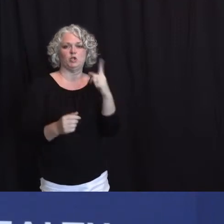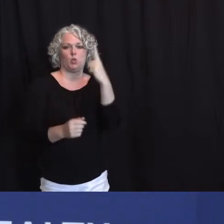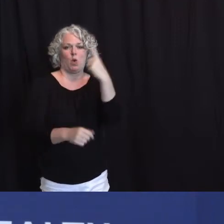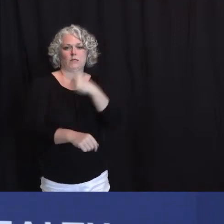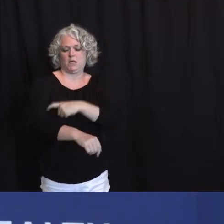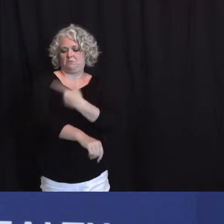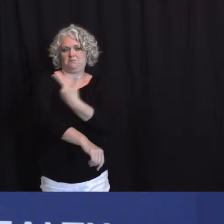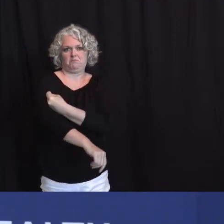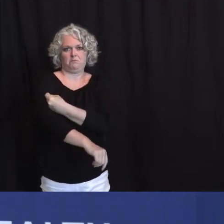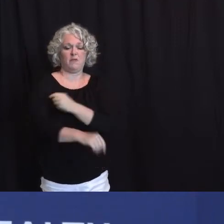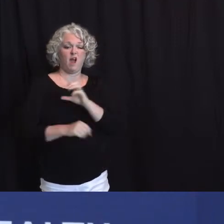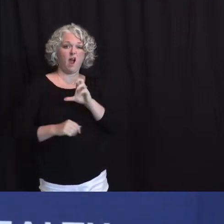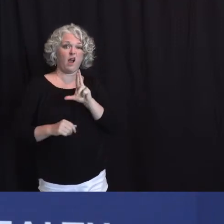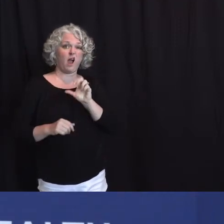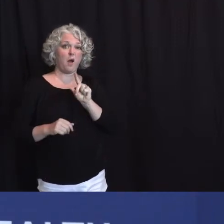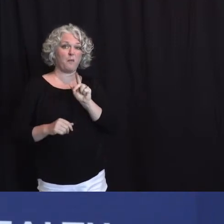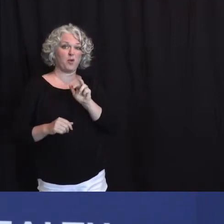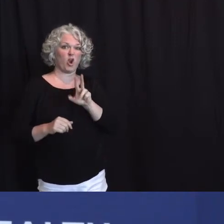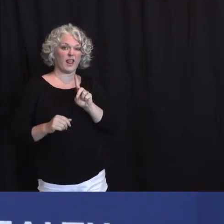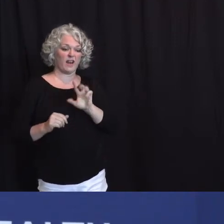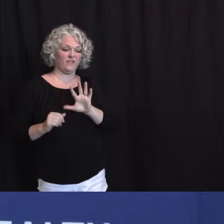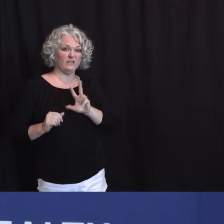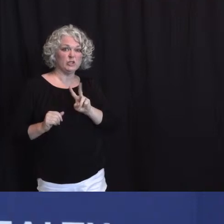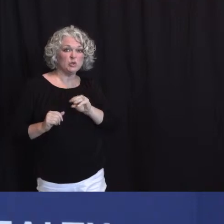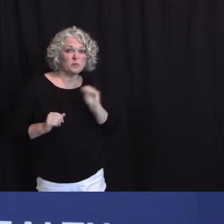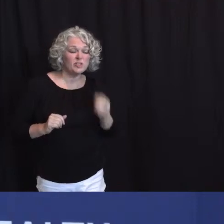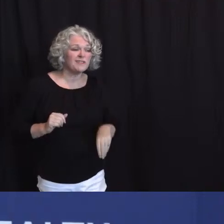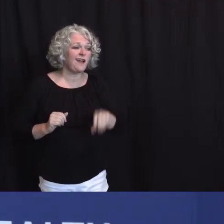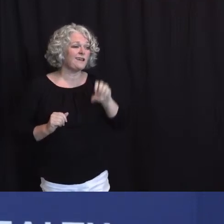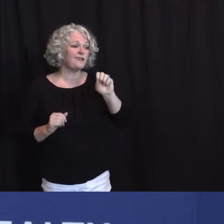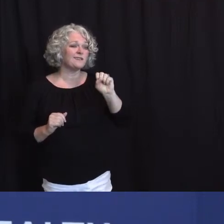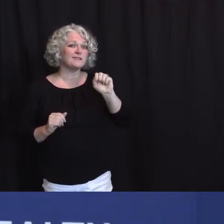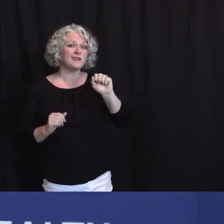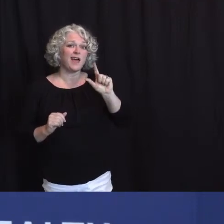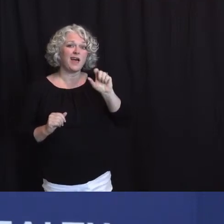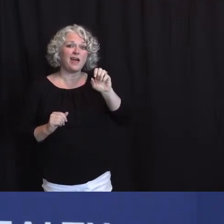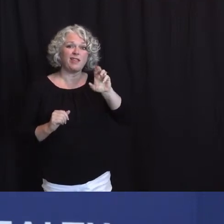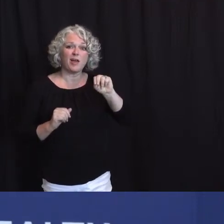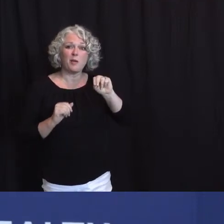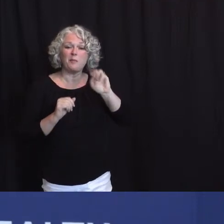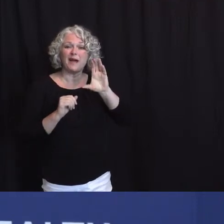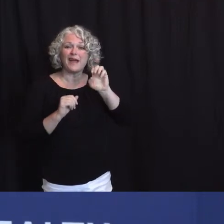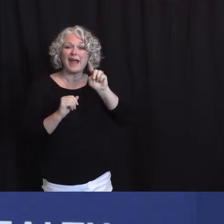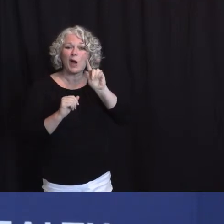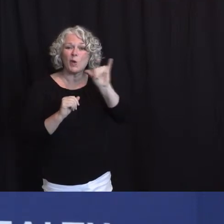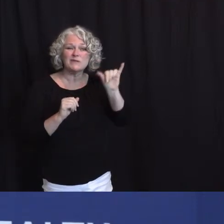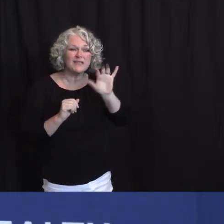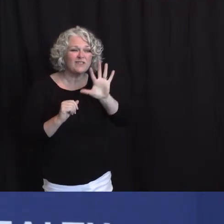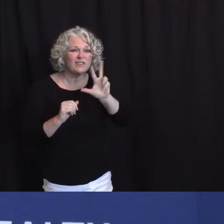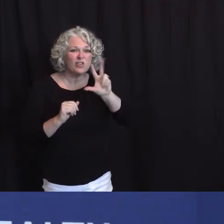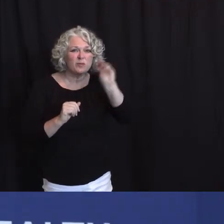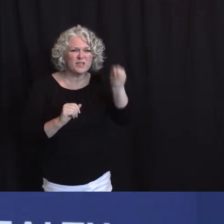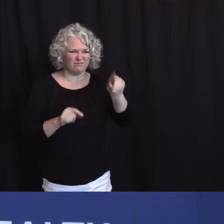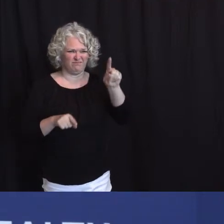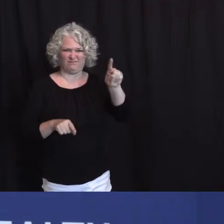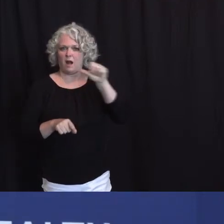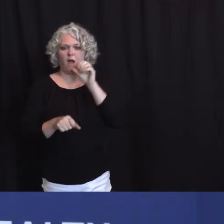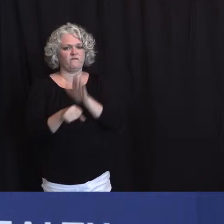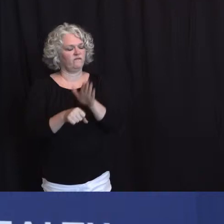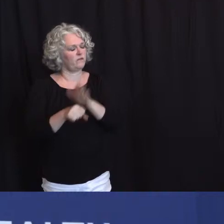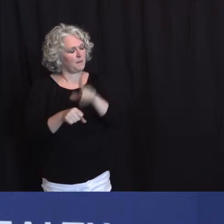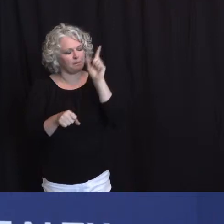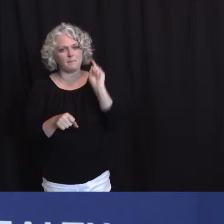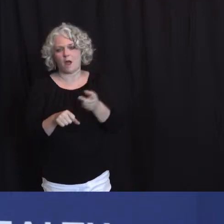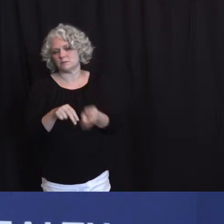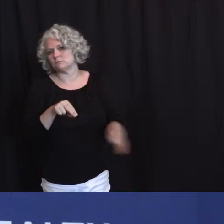by Cumberland at 52% and Salem County at 53%. We want to see these percentages increase to ensure